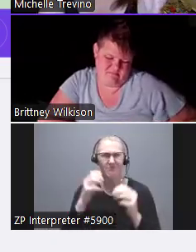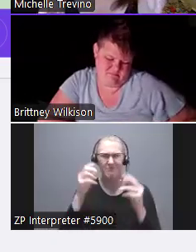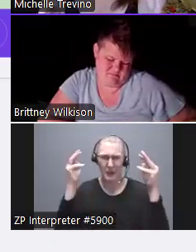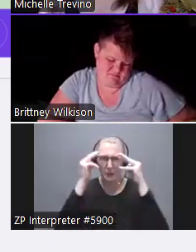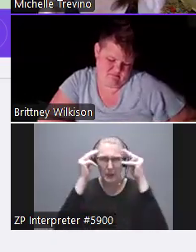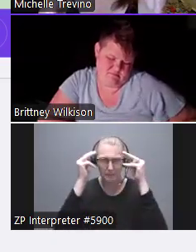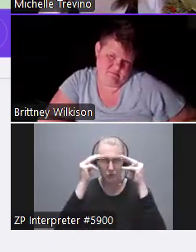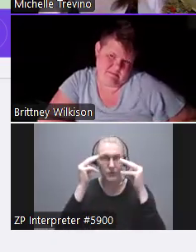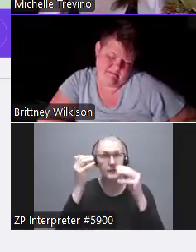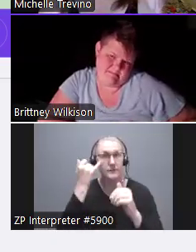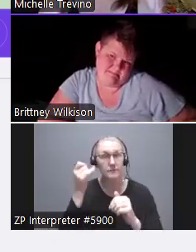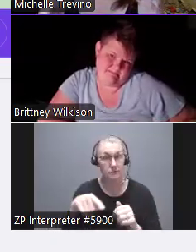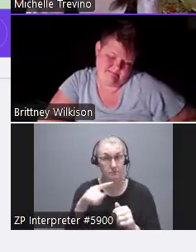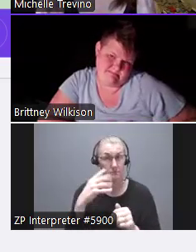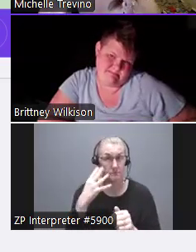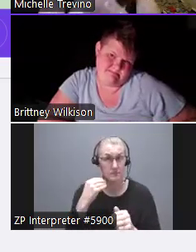get,